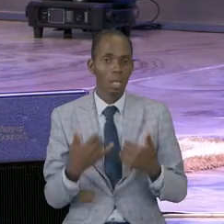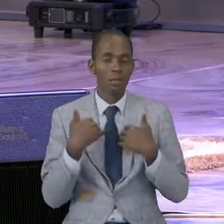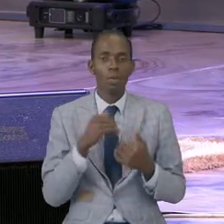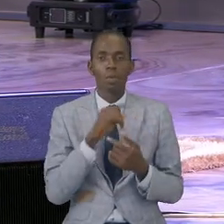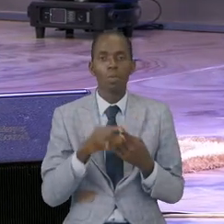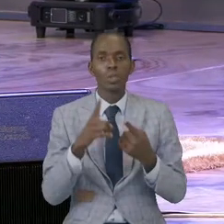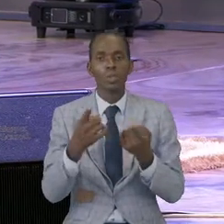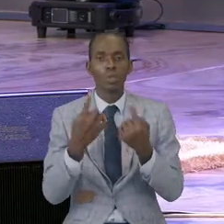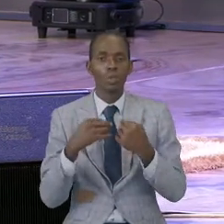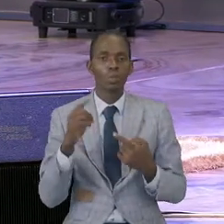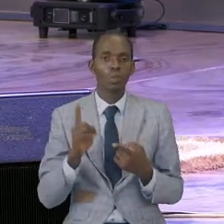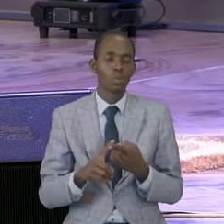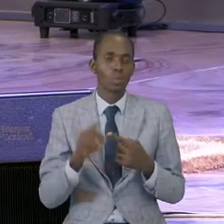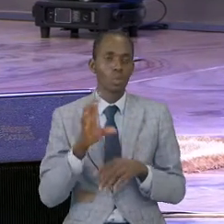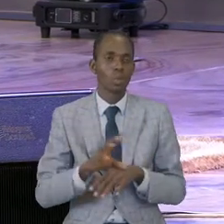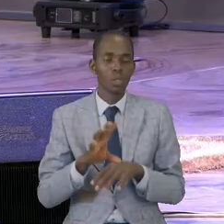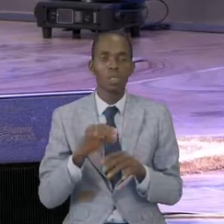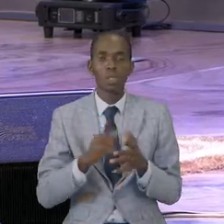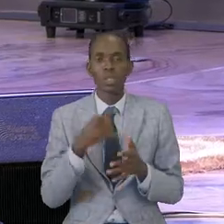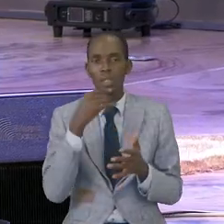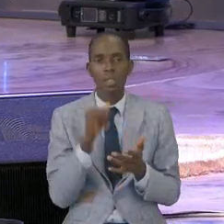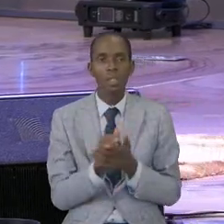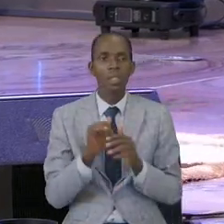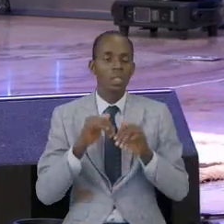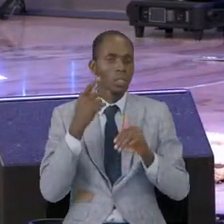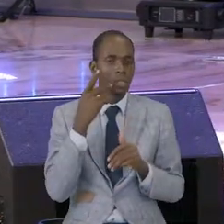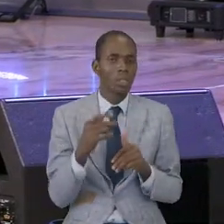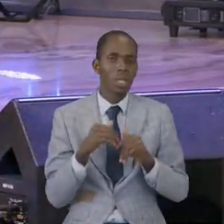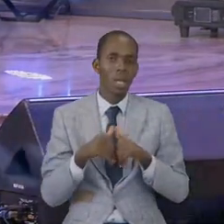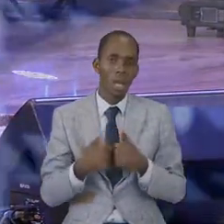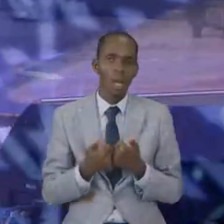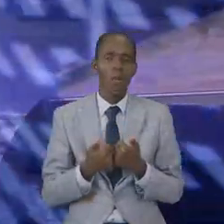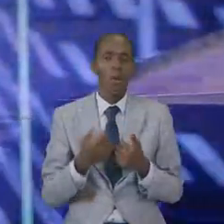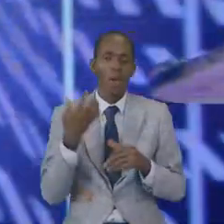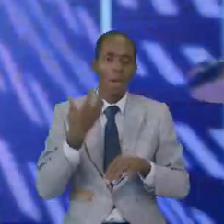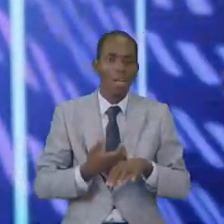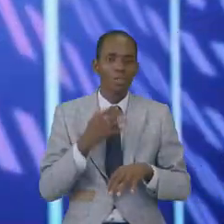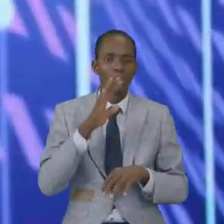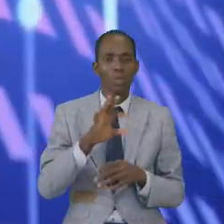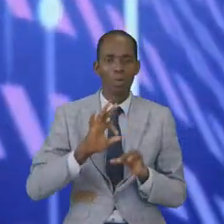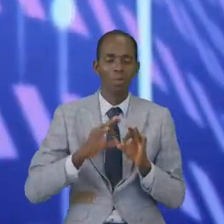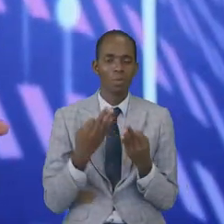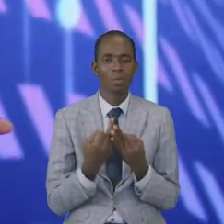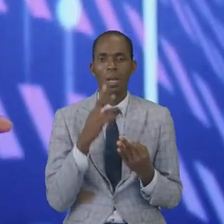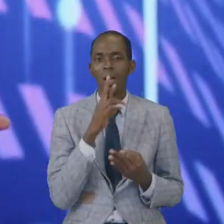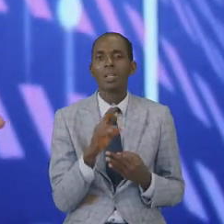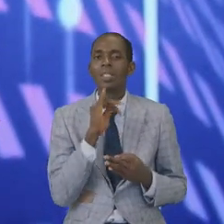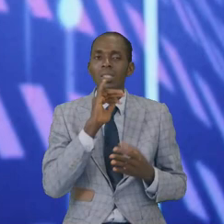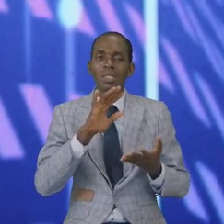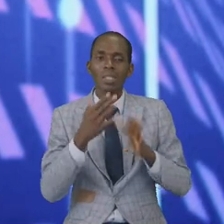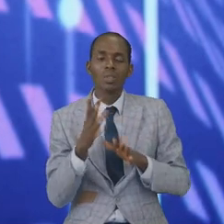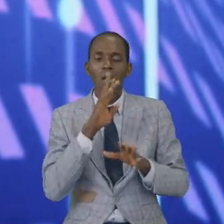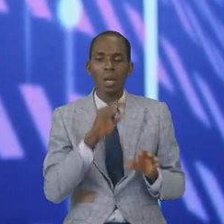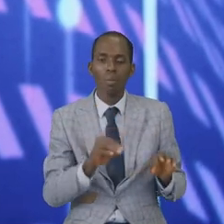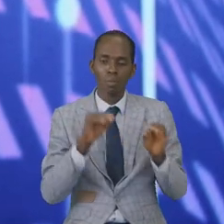when you come to church, it says, look at how hardened your heart is. It's like we're pouring water on the back